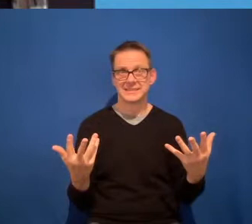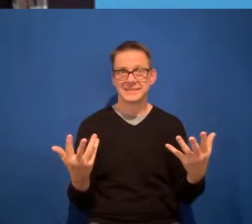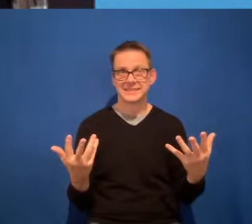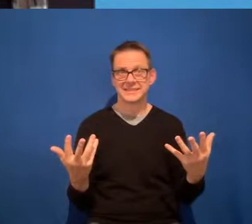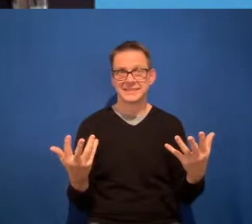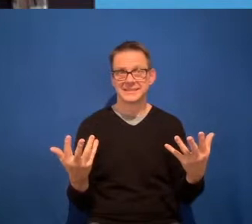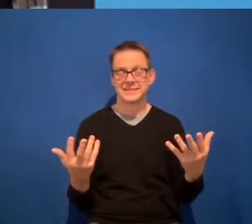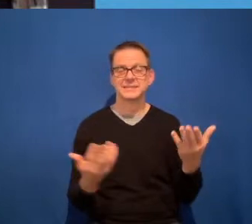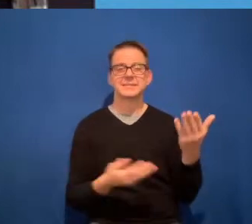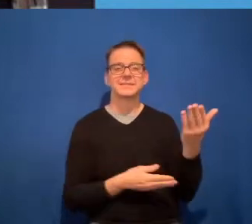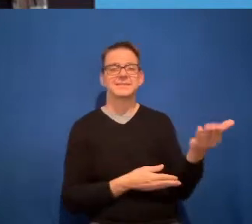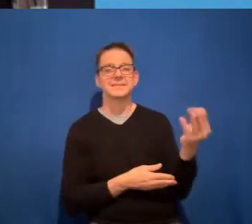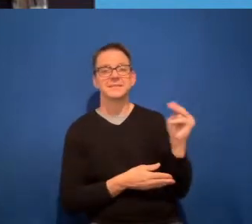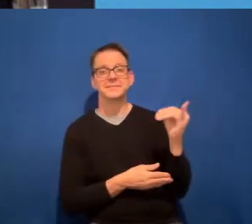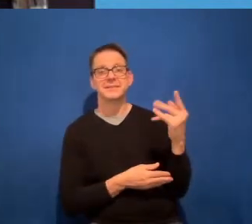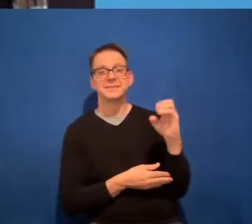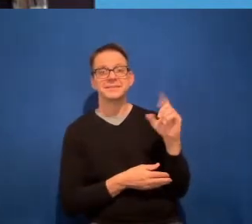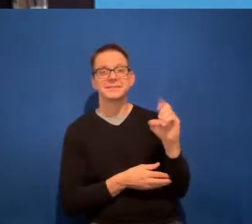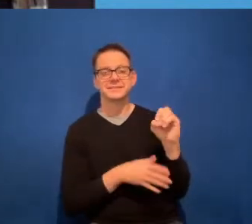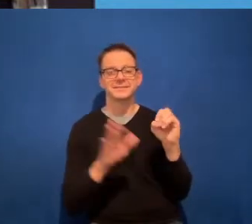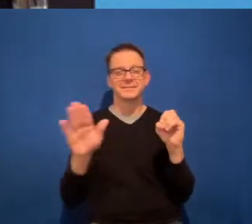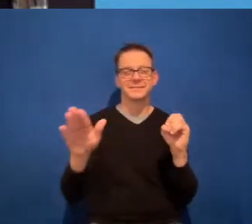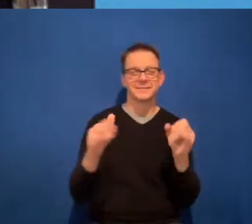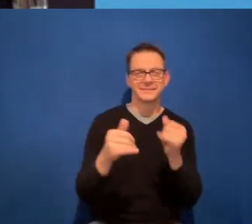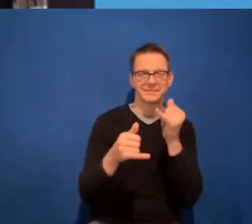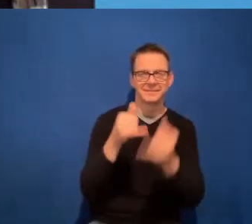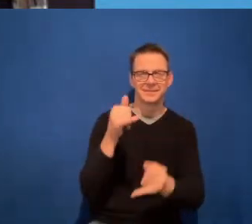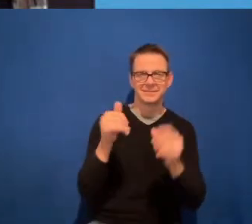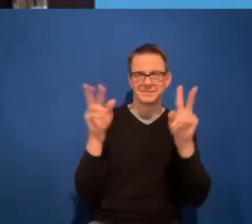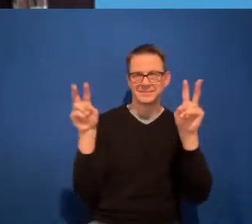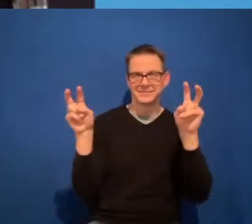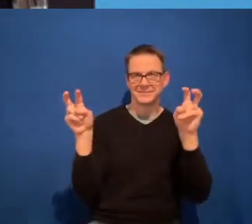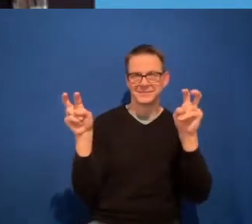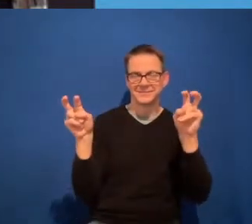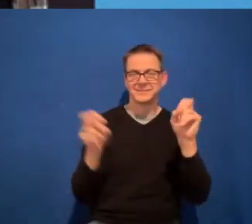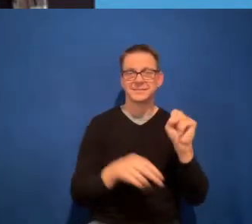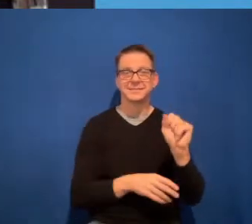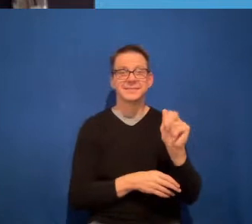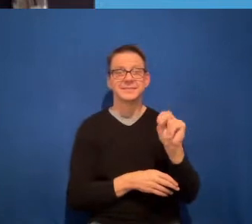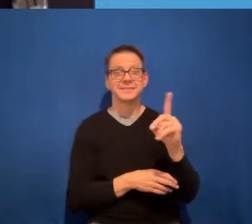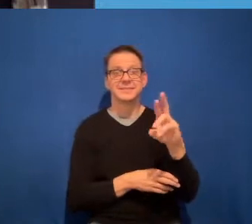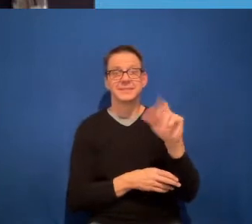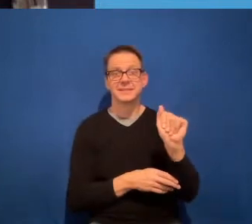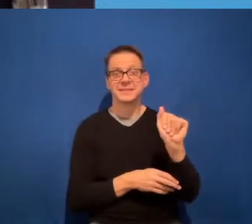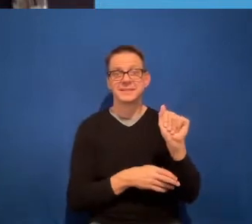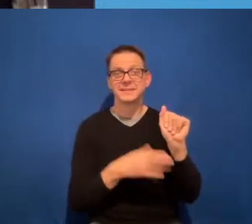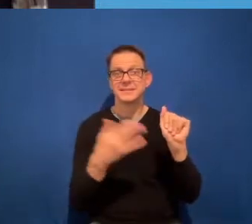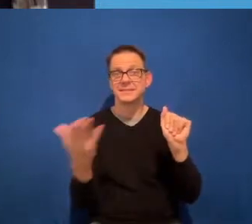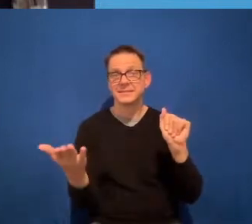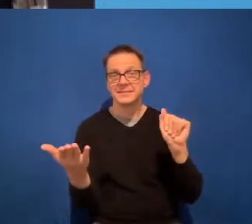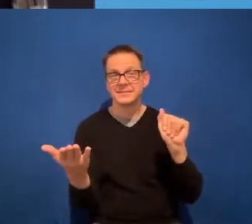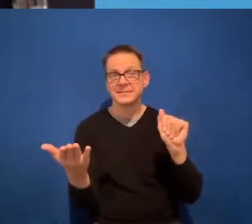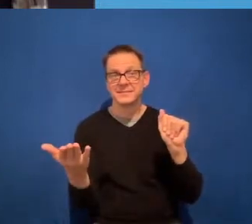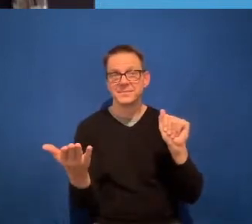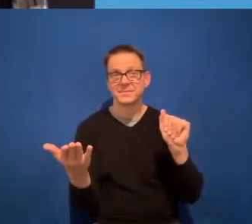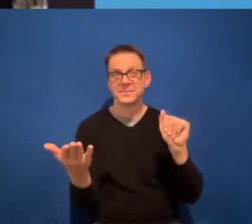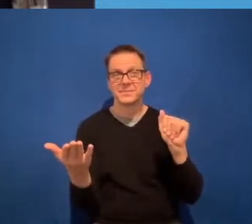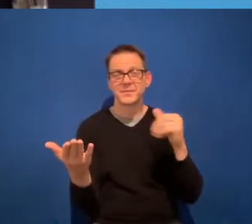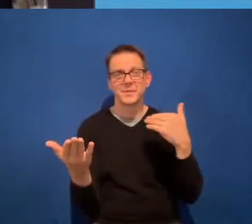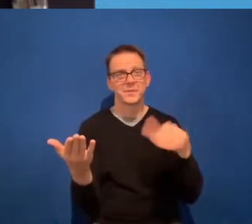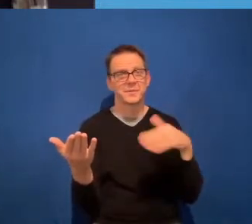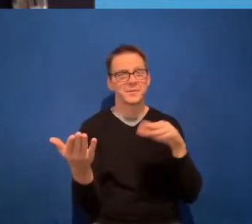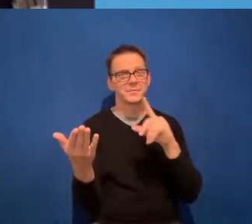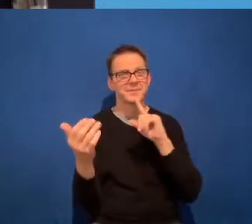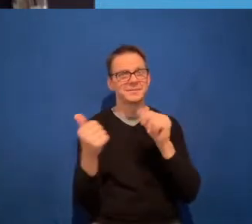topic with Sandra starting us off. Sandra, this was a really challenging, sad one for